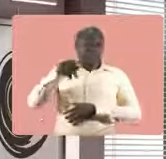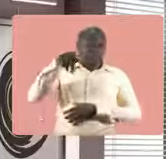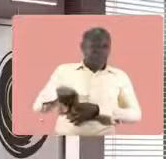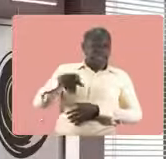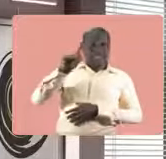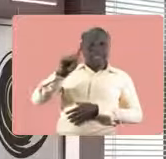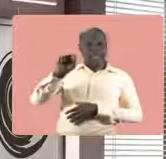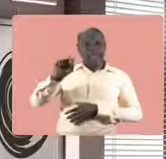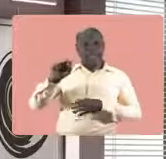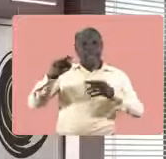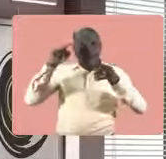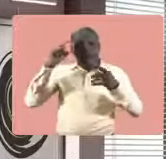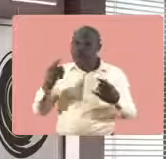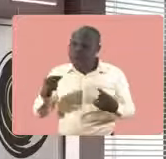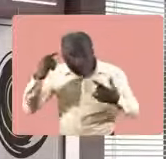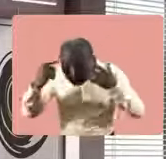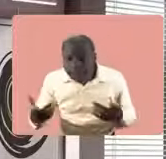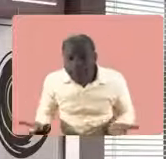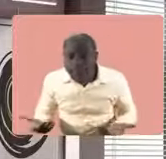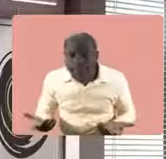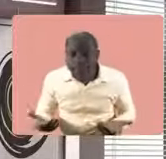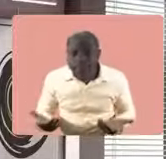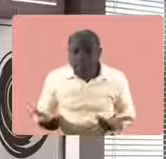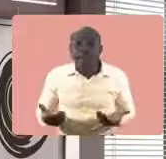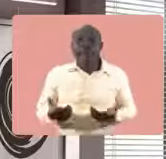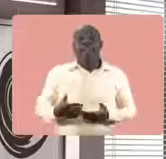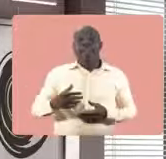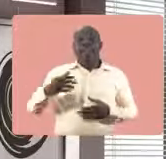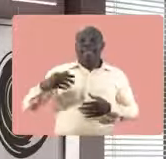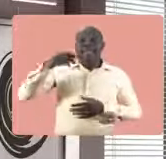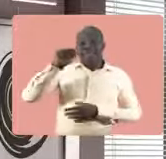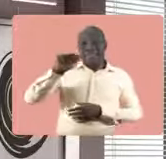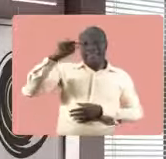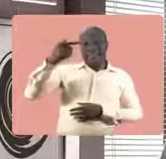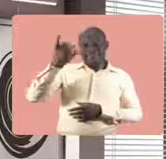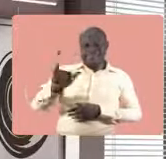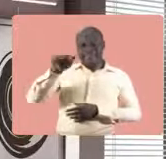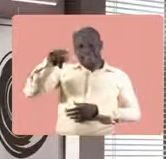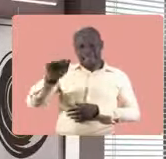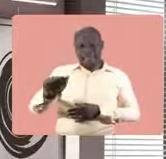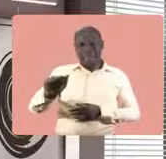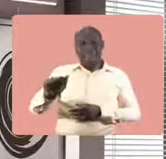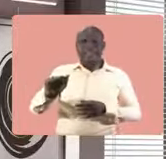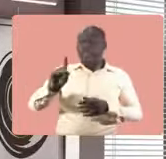Evo. Eko si sign. And I'm here a Japa deal. Eko si sign.